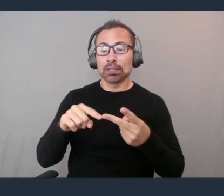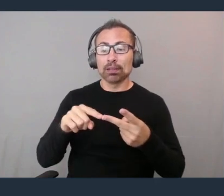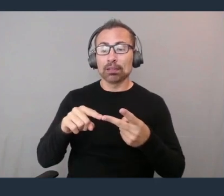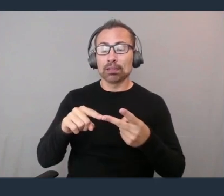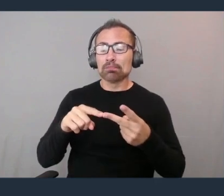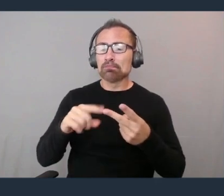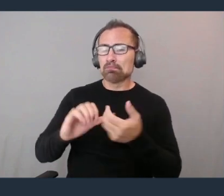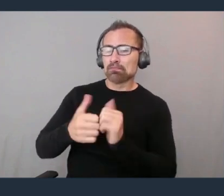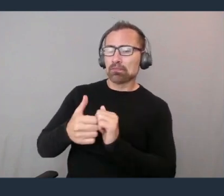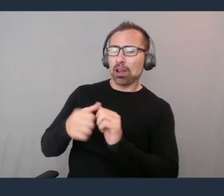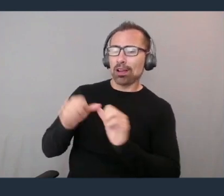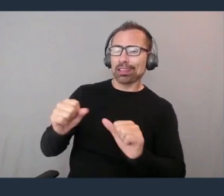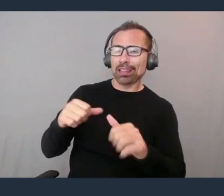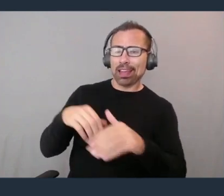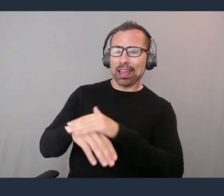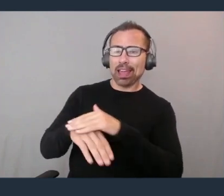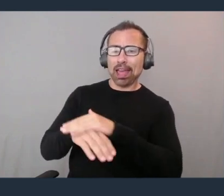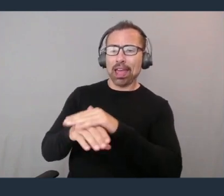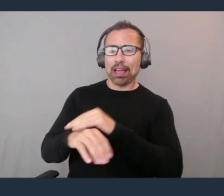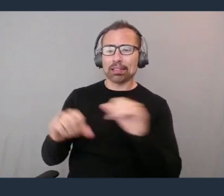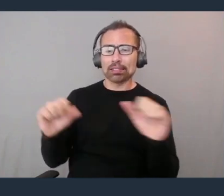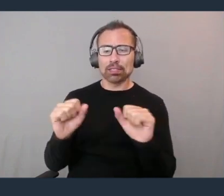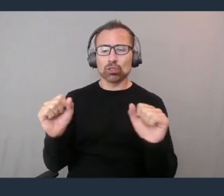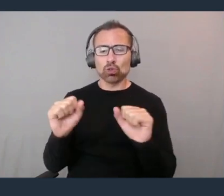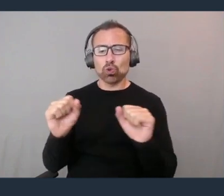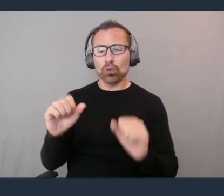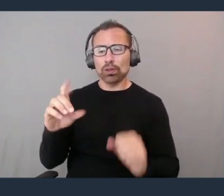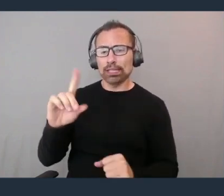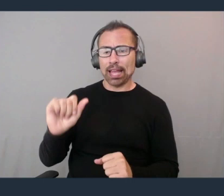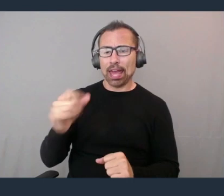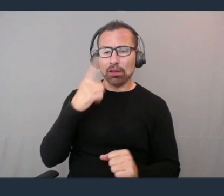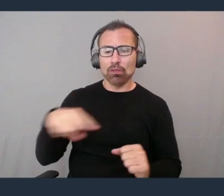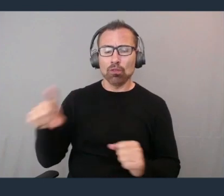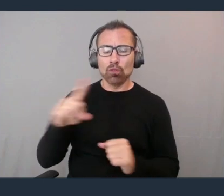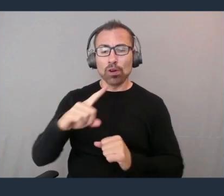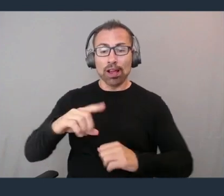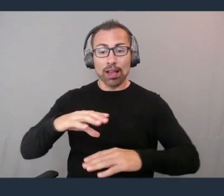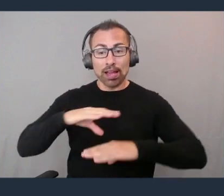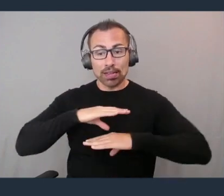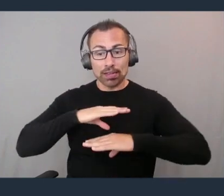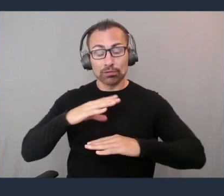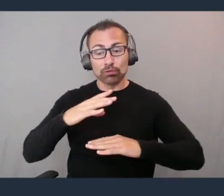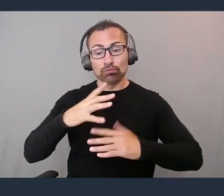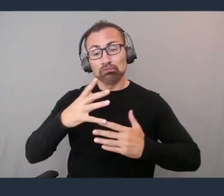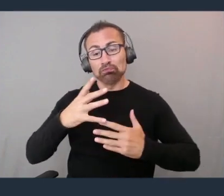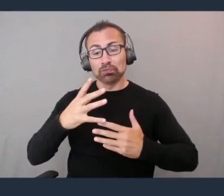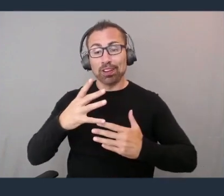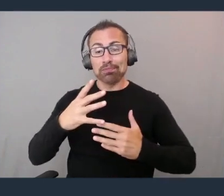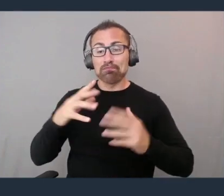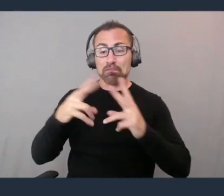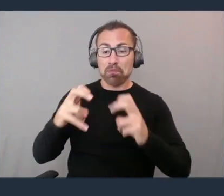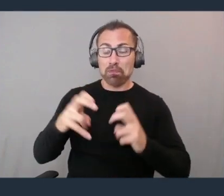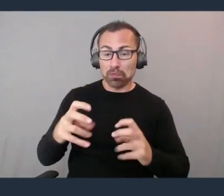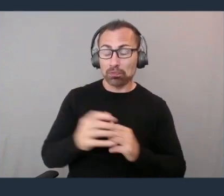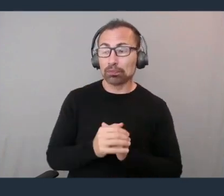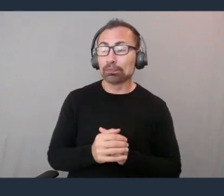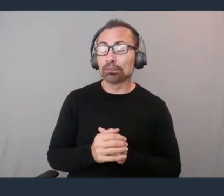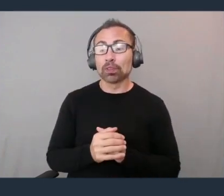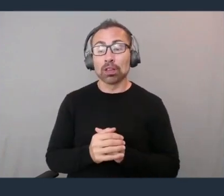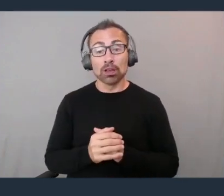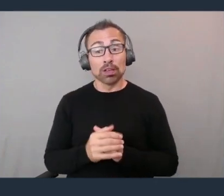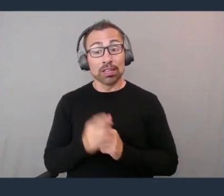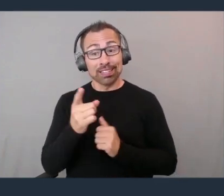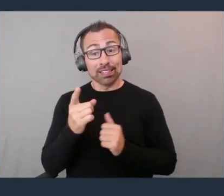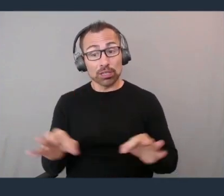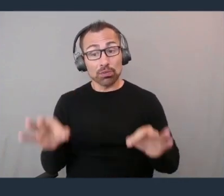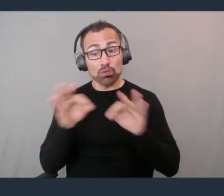I access cold data to meet my analytical needs? Now, this is an equally important challenge. Customers want easy access